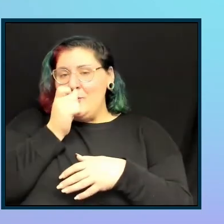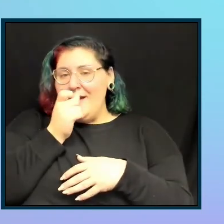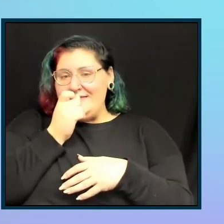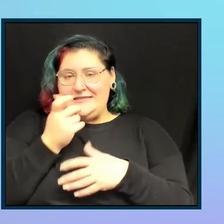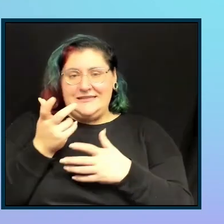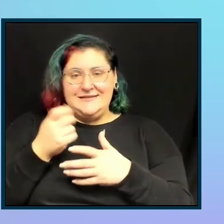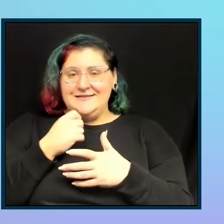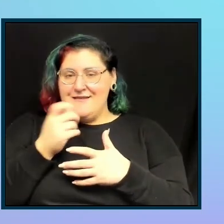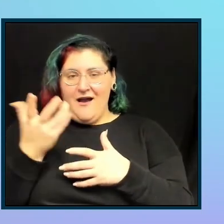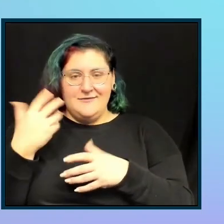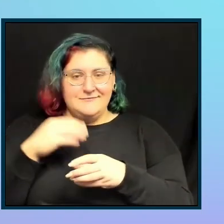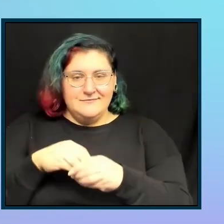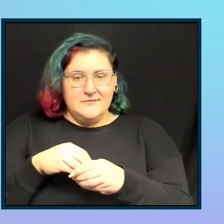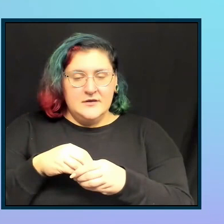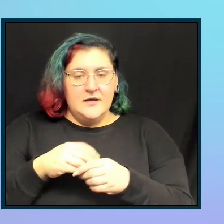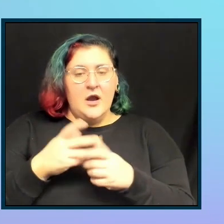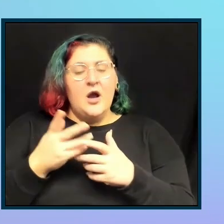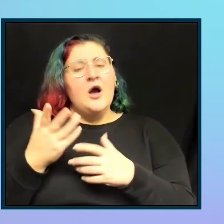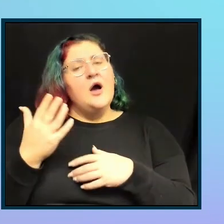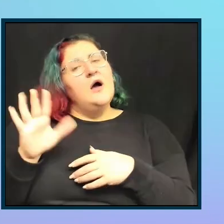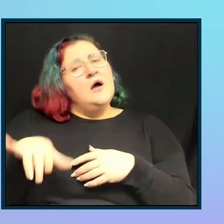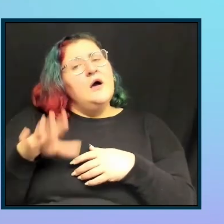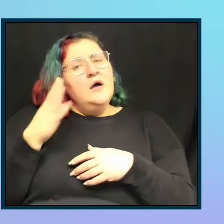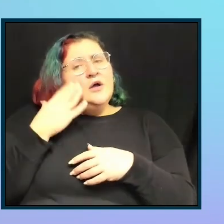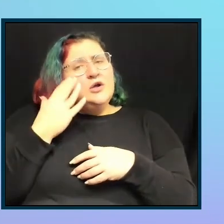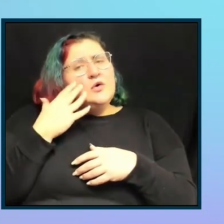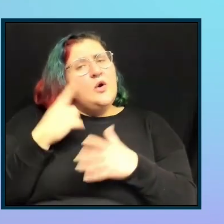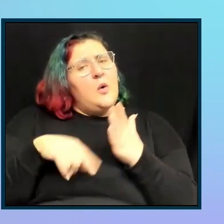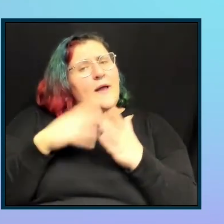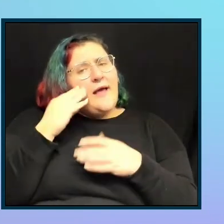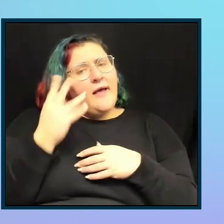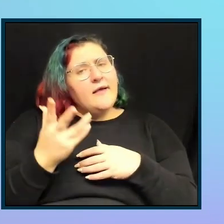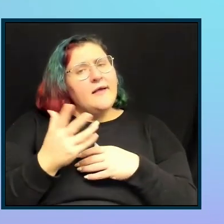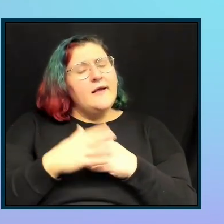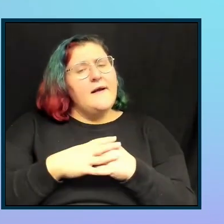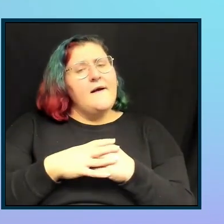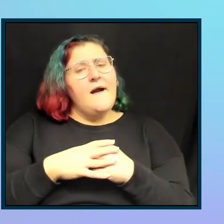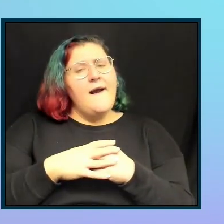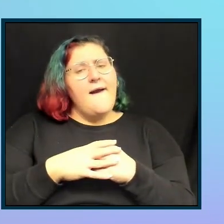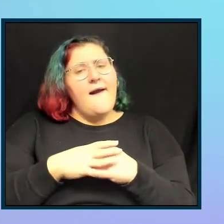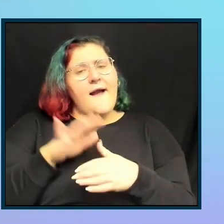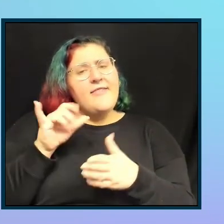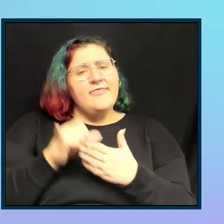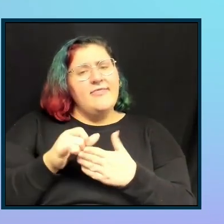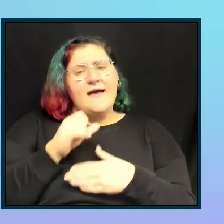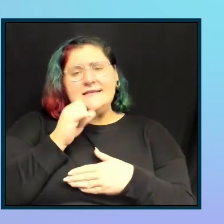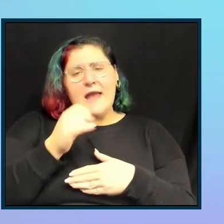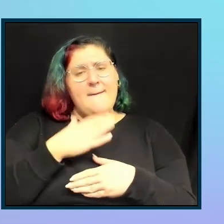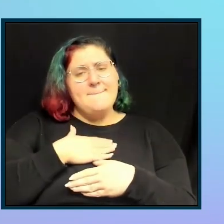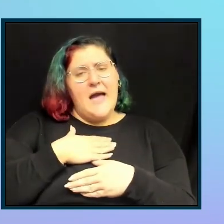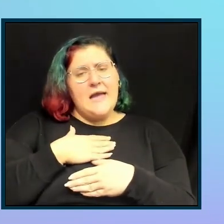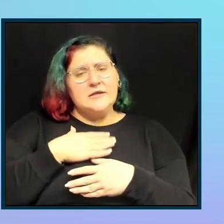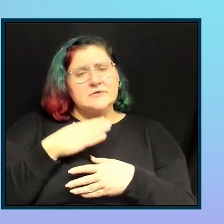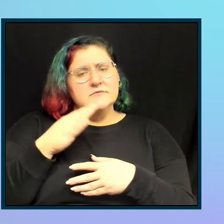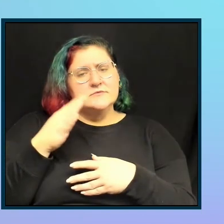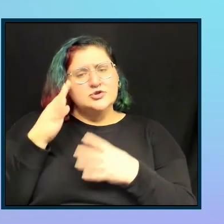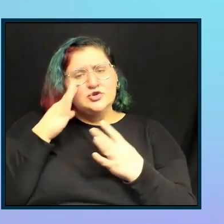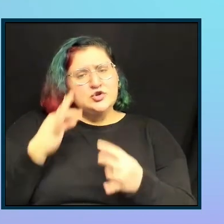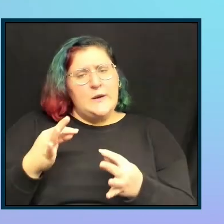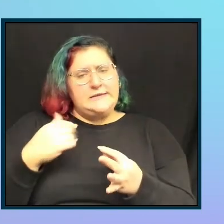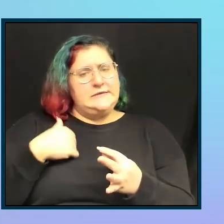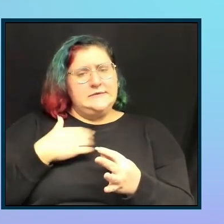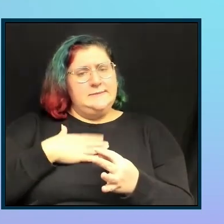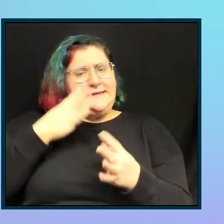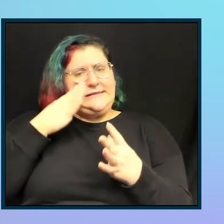You know what I really think? I think that is not my choice to make. I think the choice that is right for